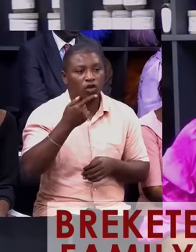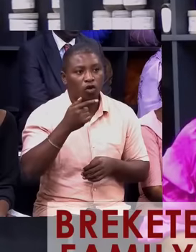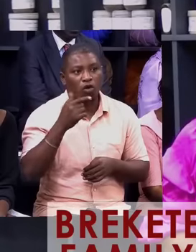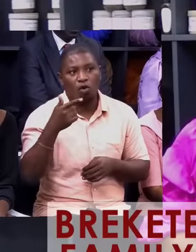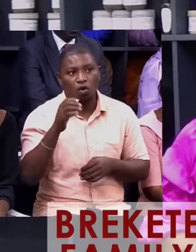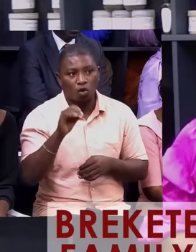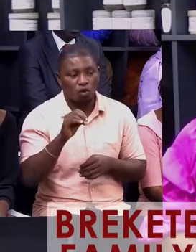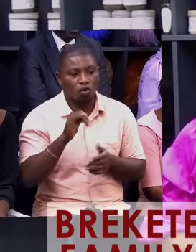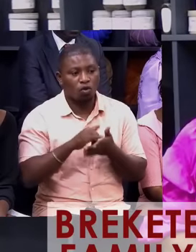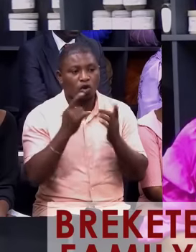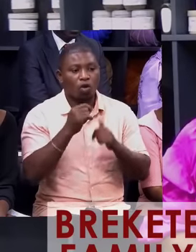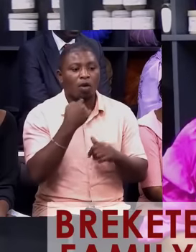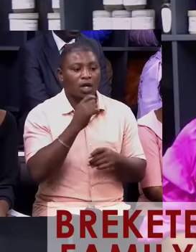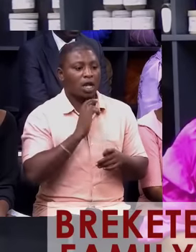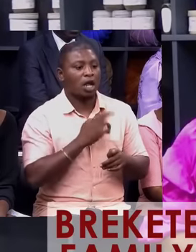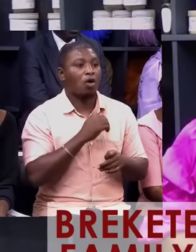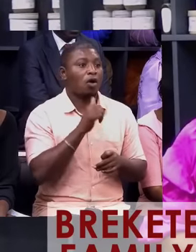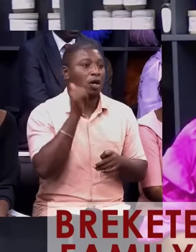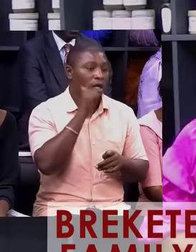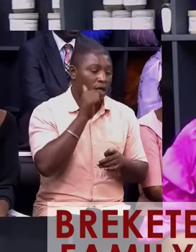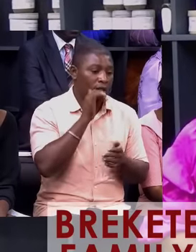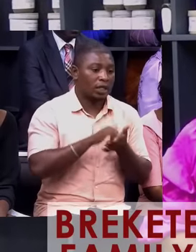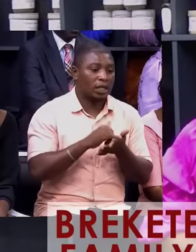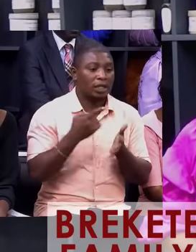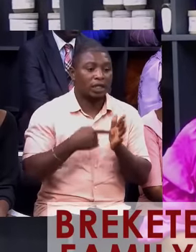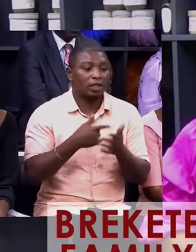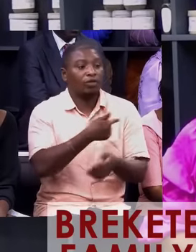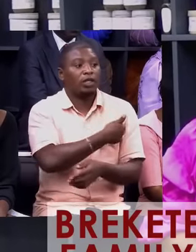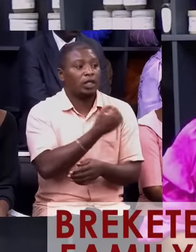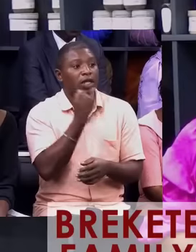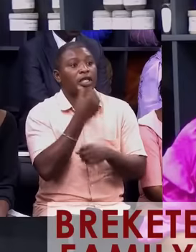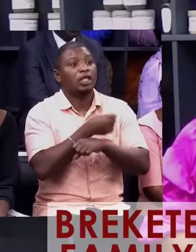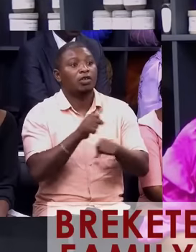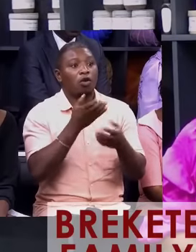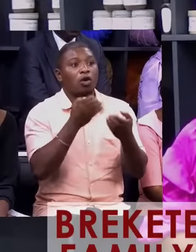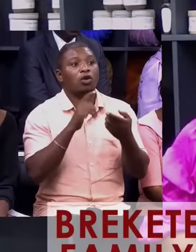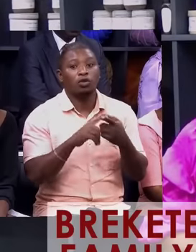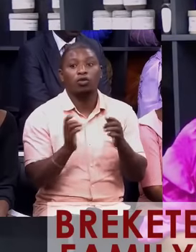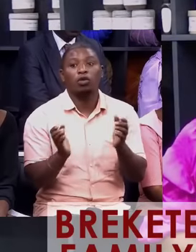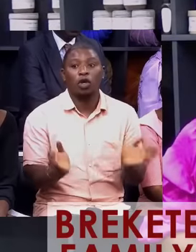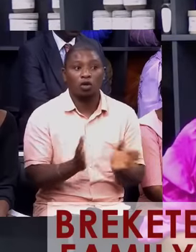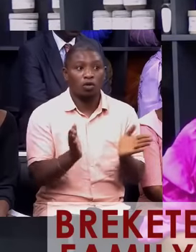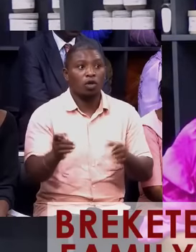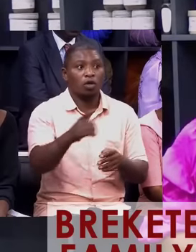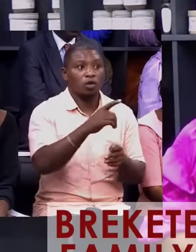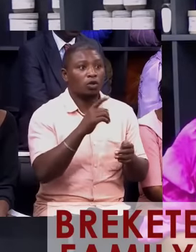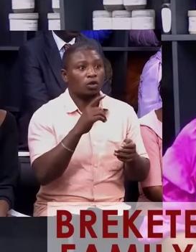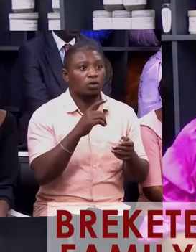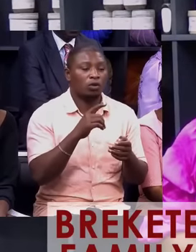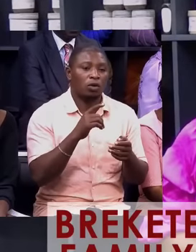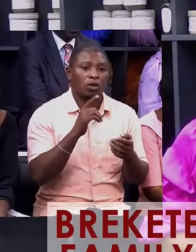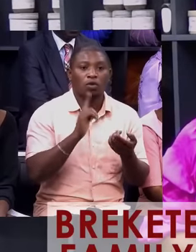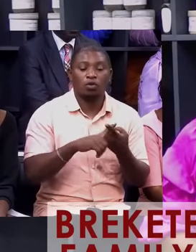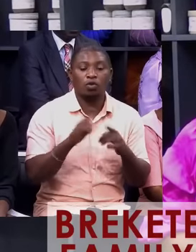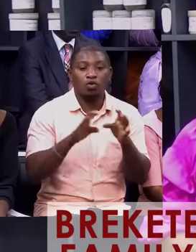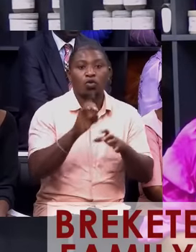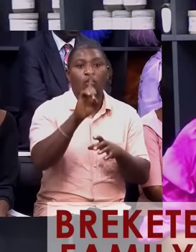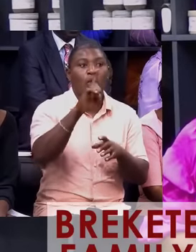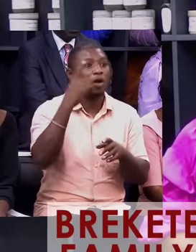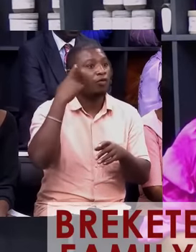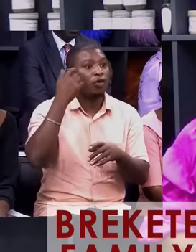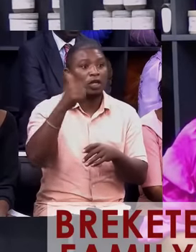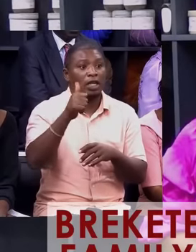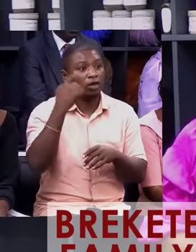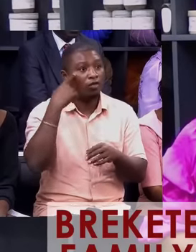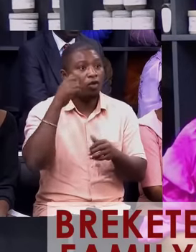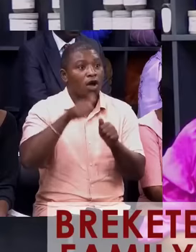is safe I want to implore all of us to do one for 10 for